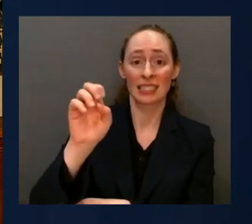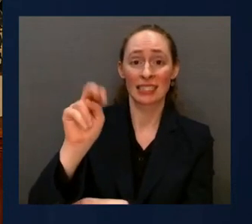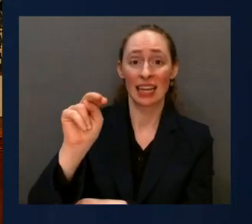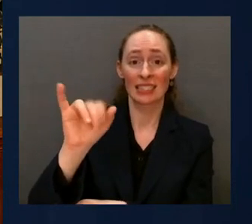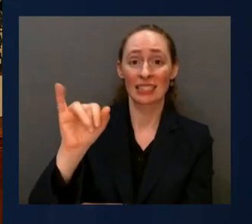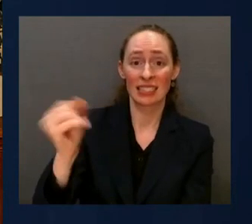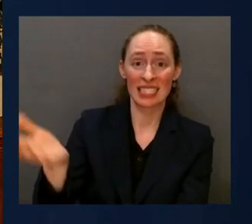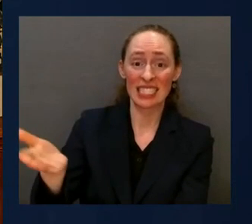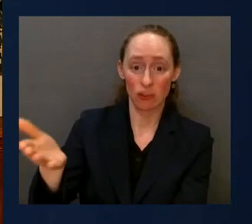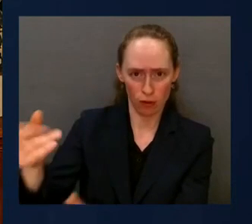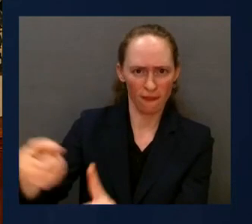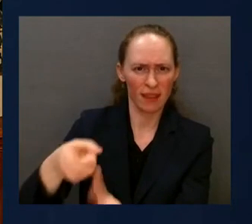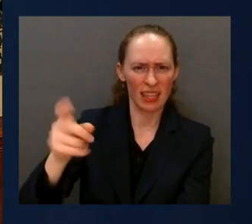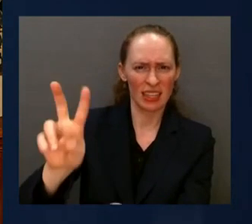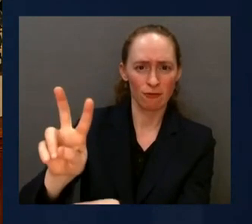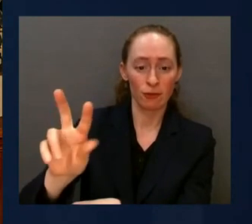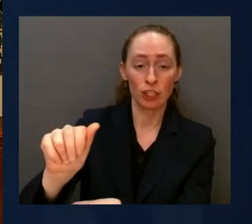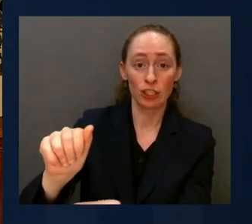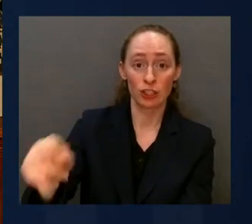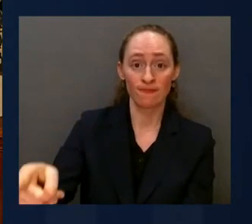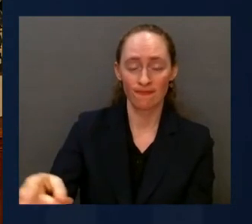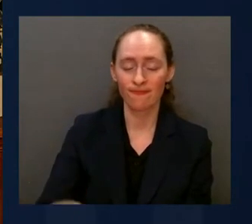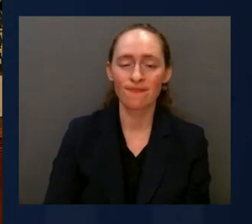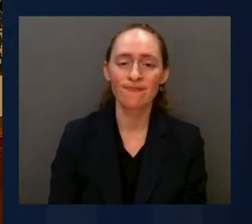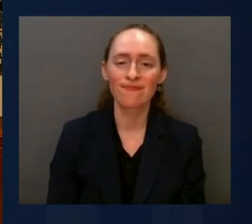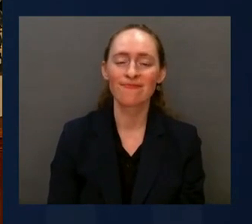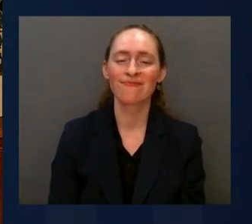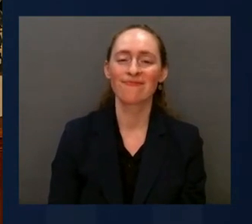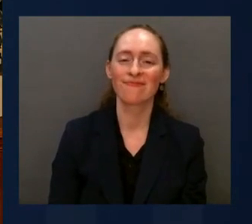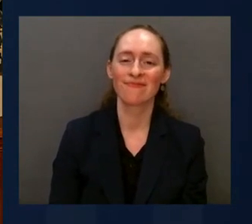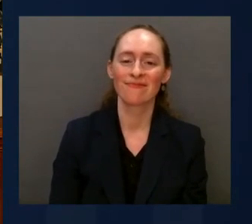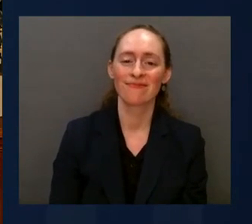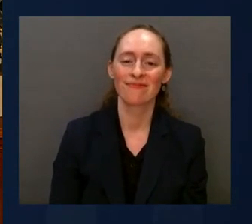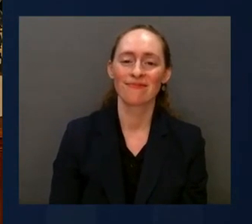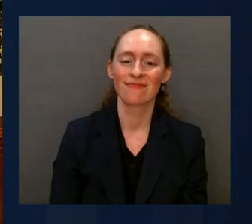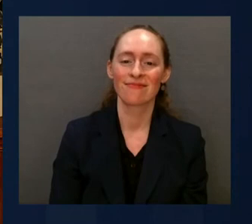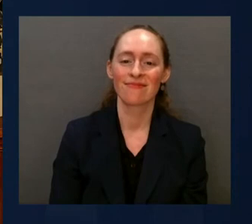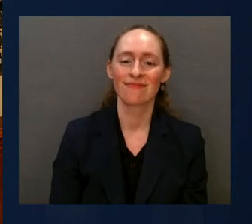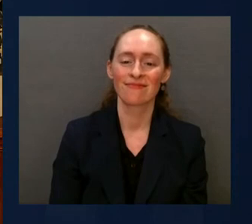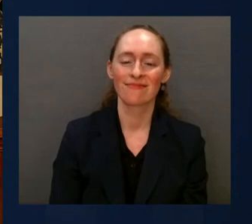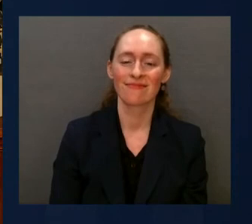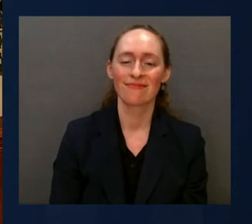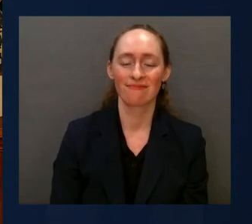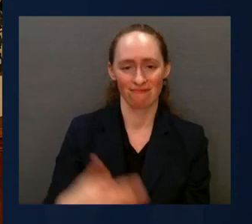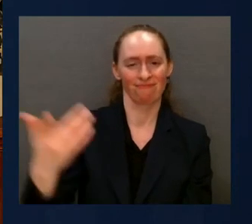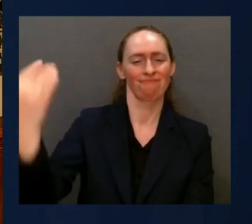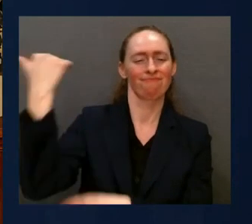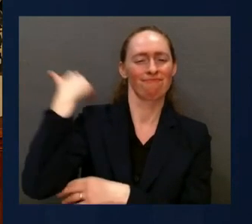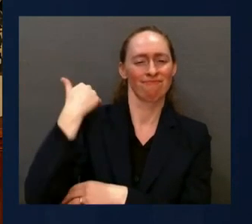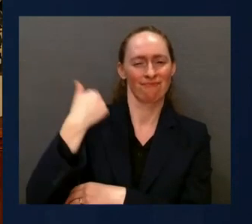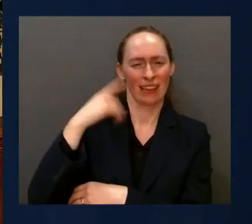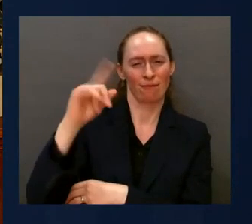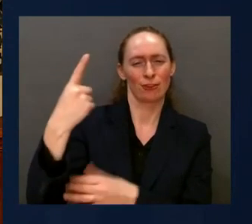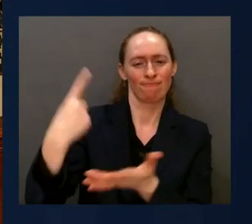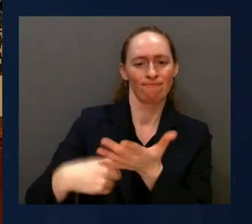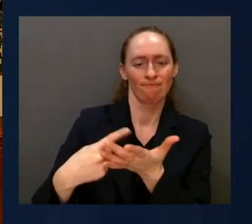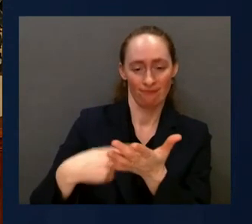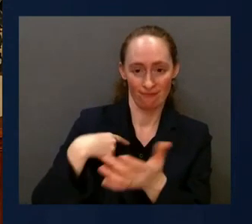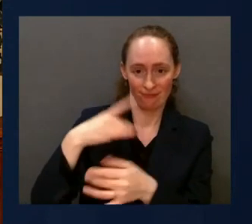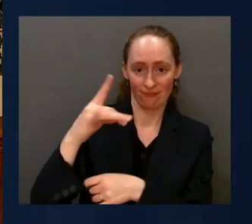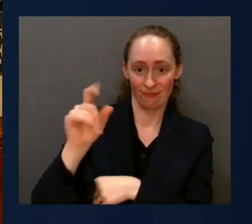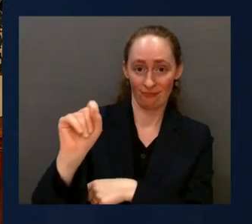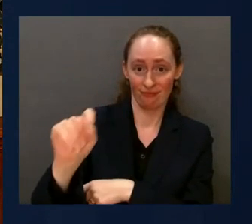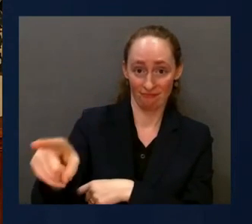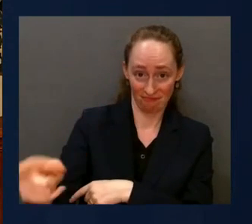We had a first real discussion when I asked him to take the job. I'm glad he did. We were losing up to 25 veterans a day